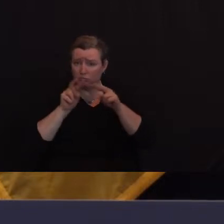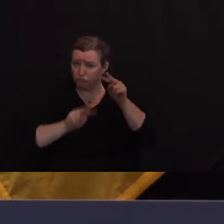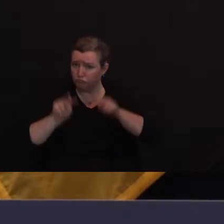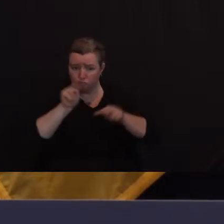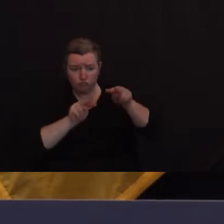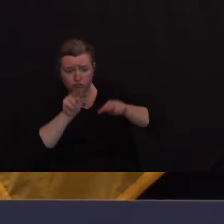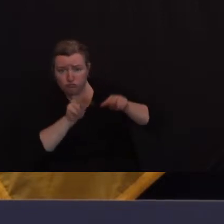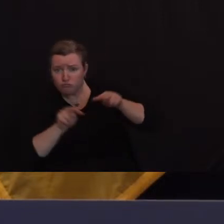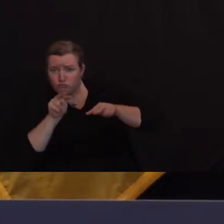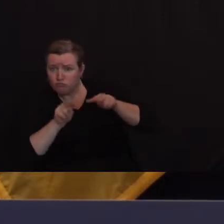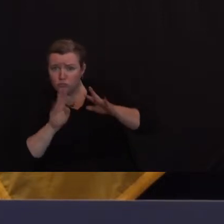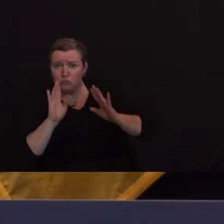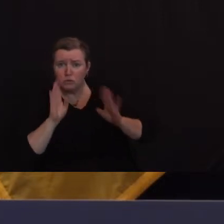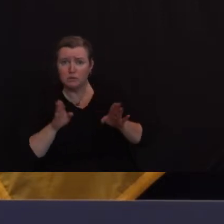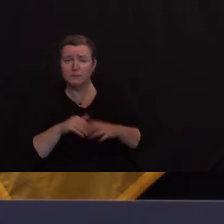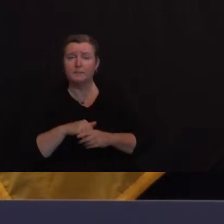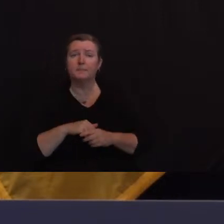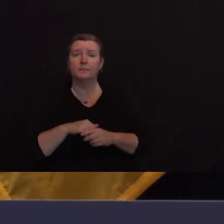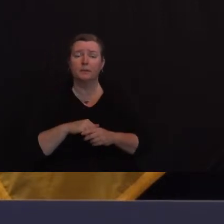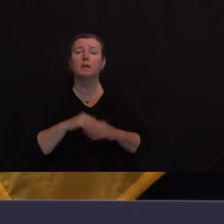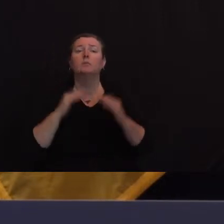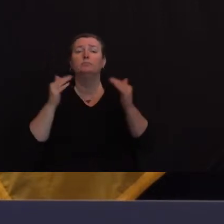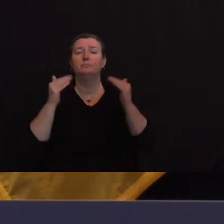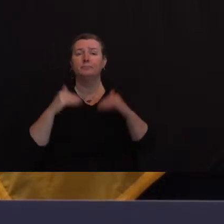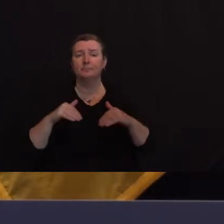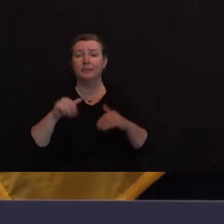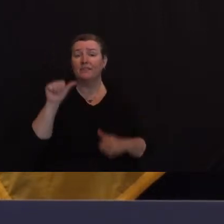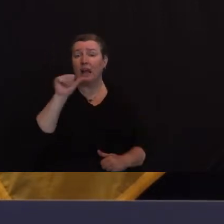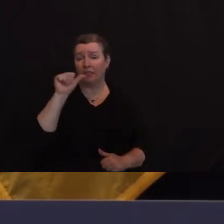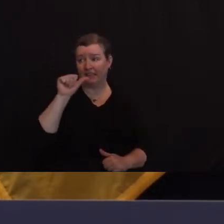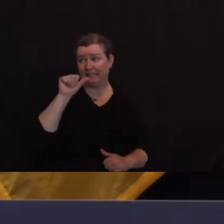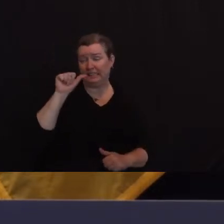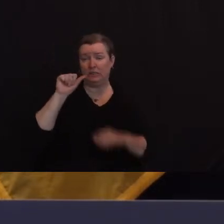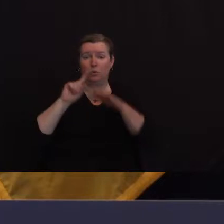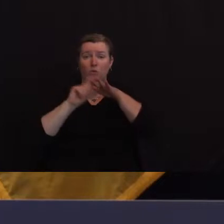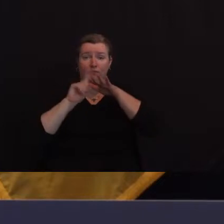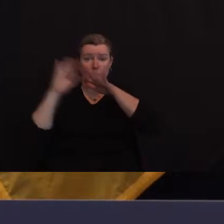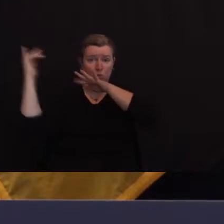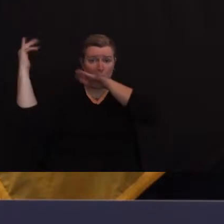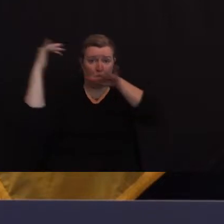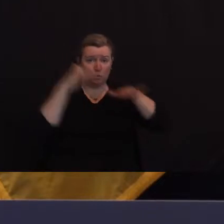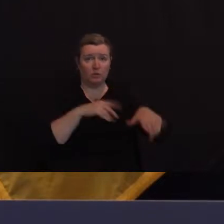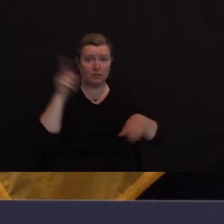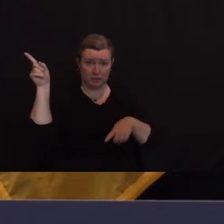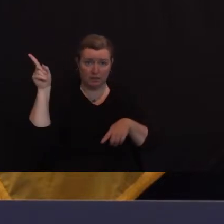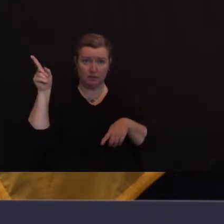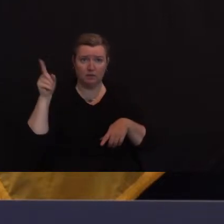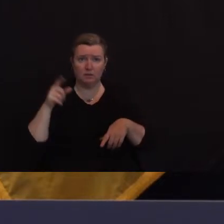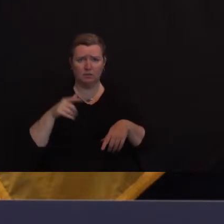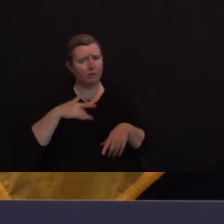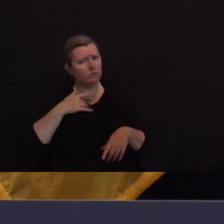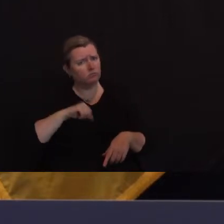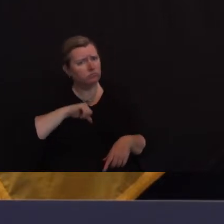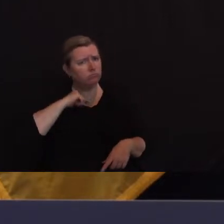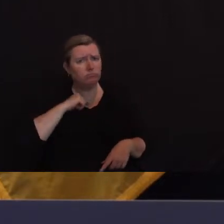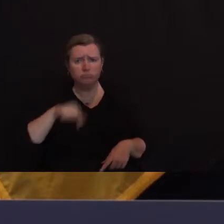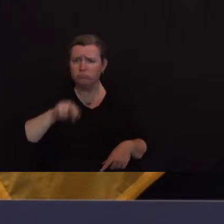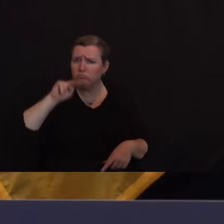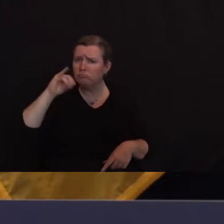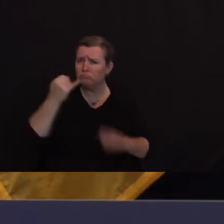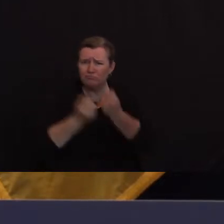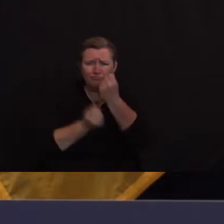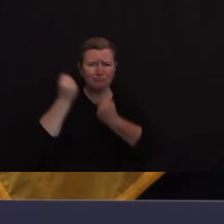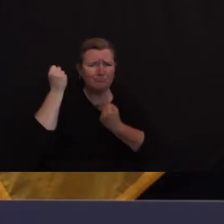On Afghan refugees, again, honored that New Jersey is helping out in such a big way.